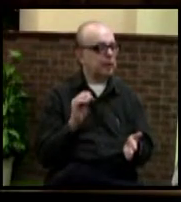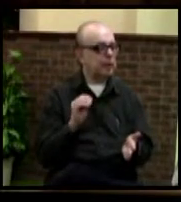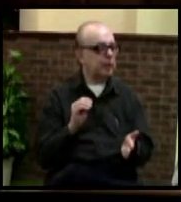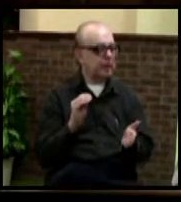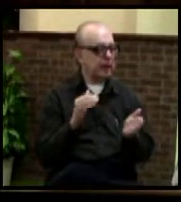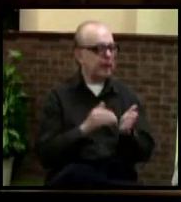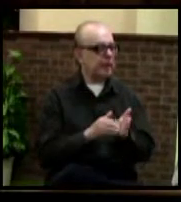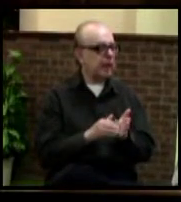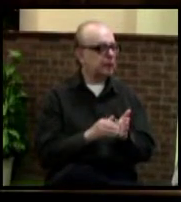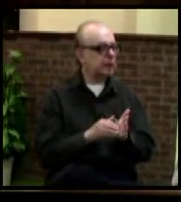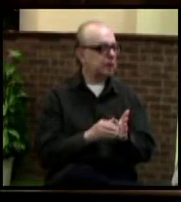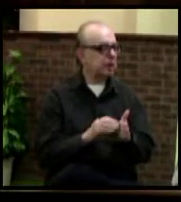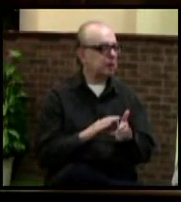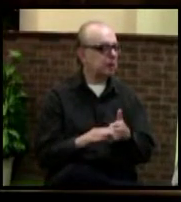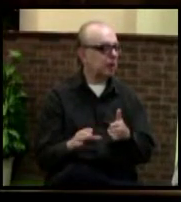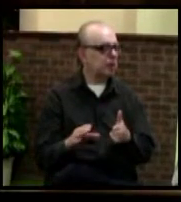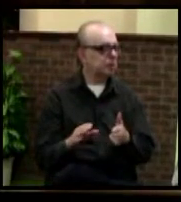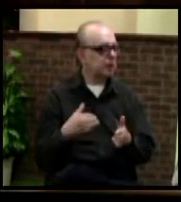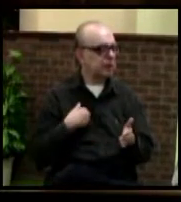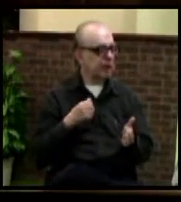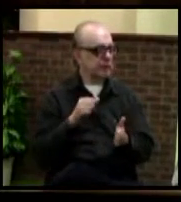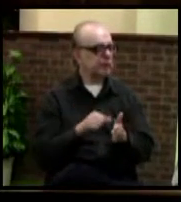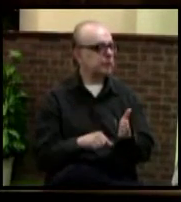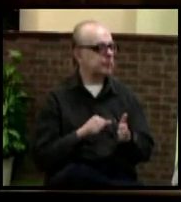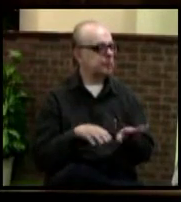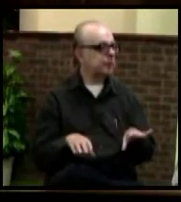$30,000 to have some type of a surgery done?